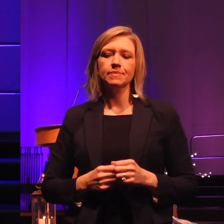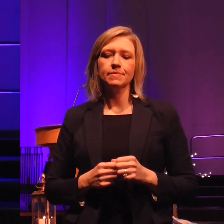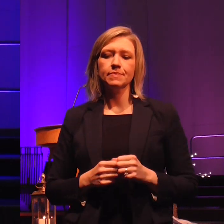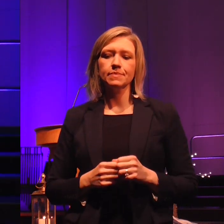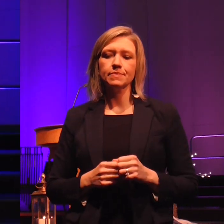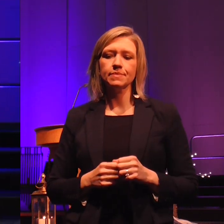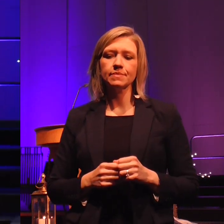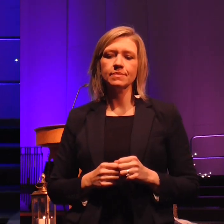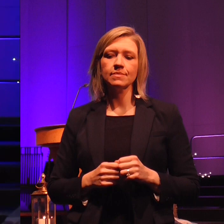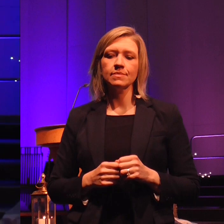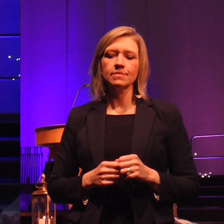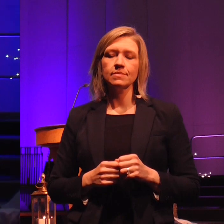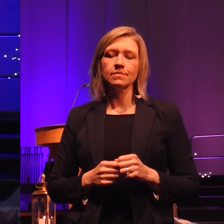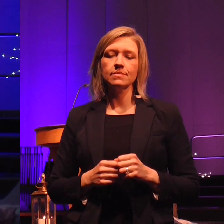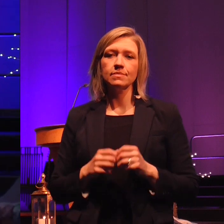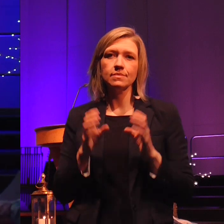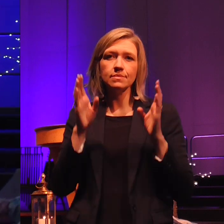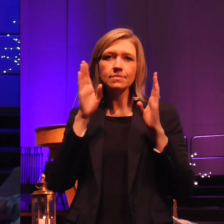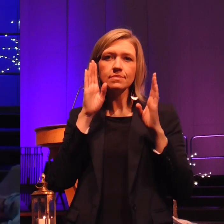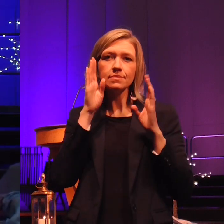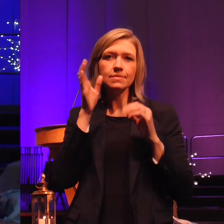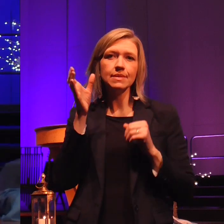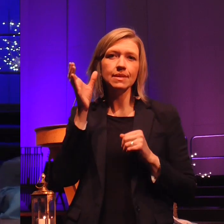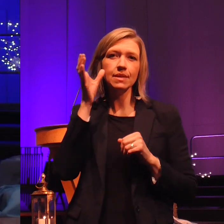speak. Hear me.